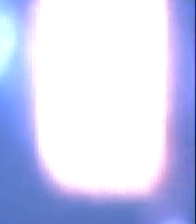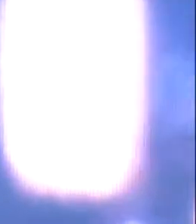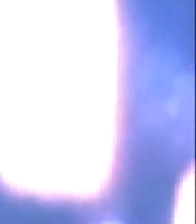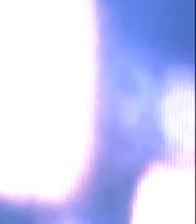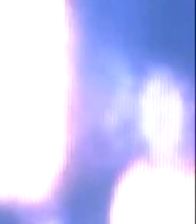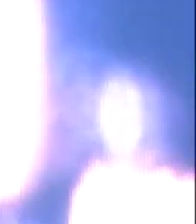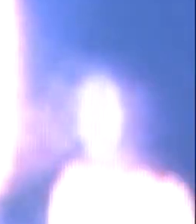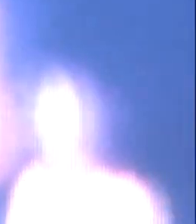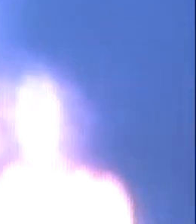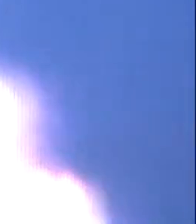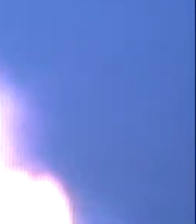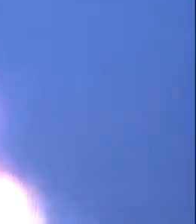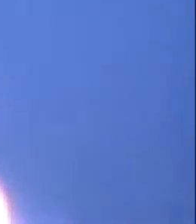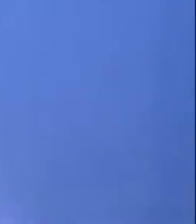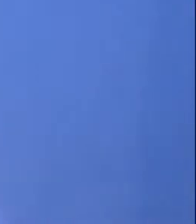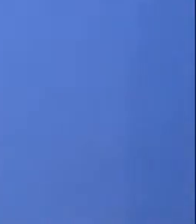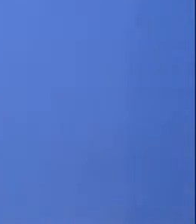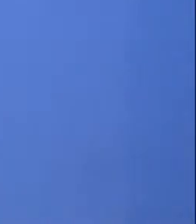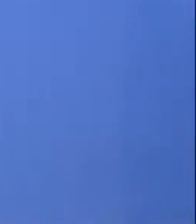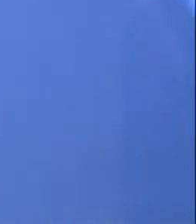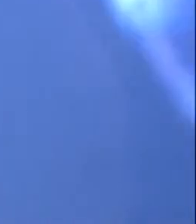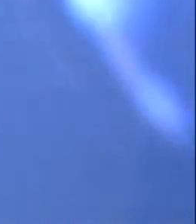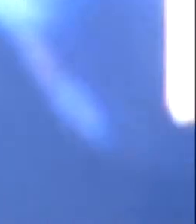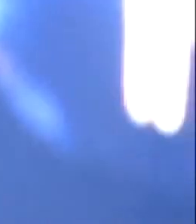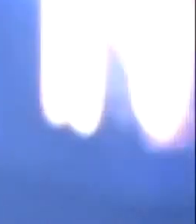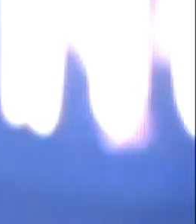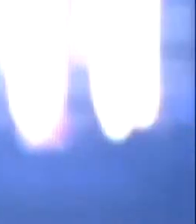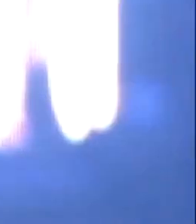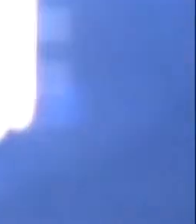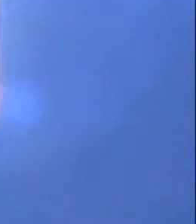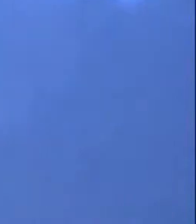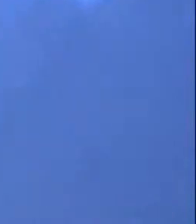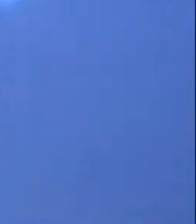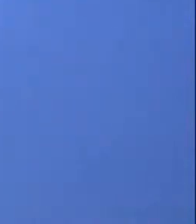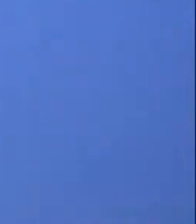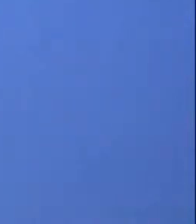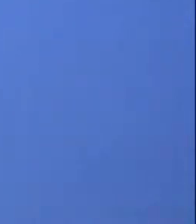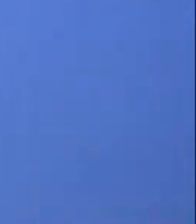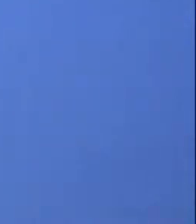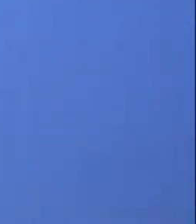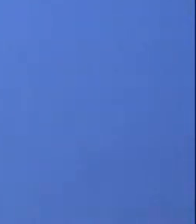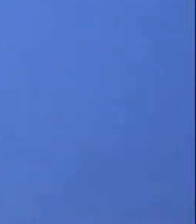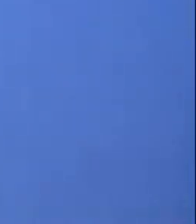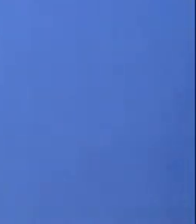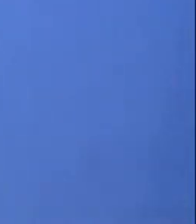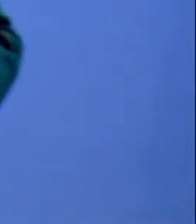for saving our souls today. Mm. Yes, God.